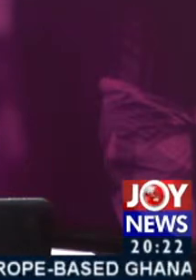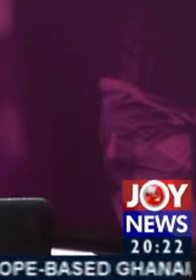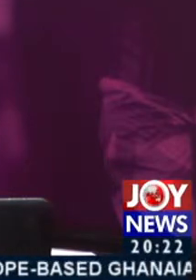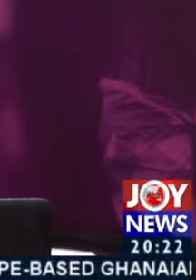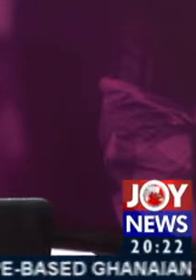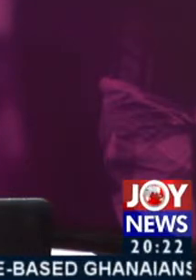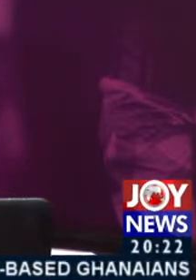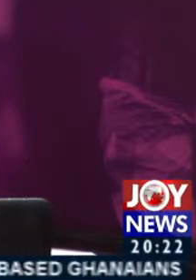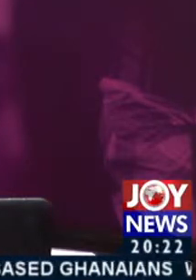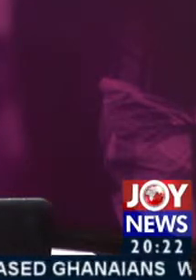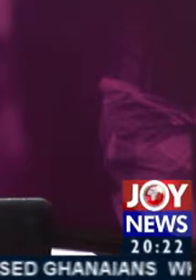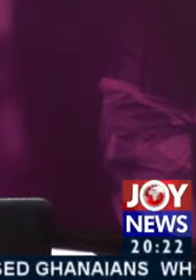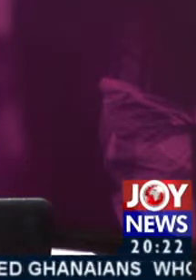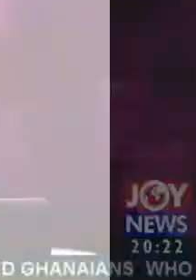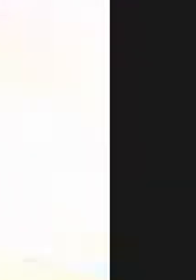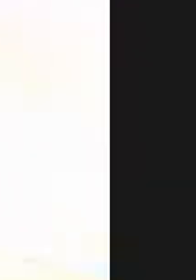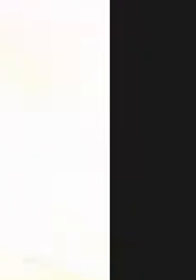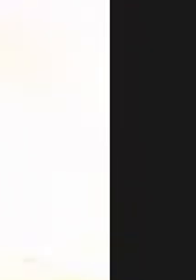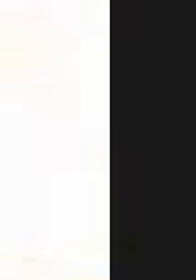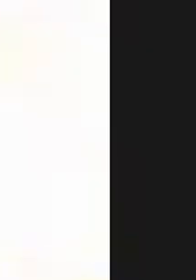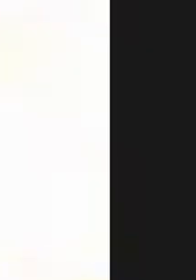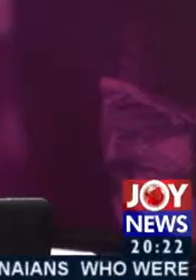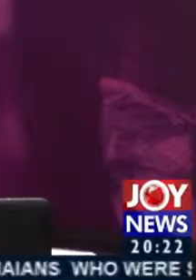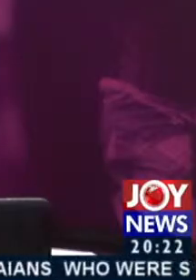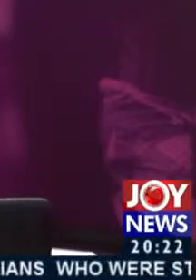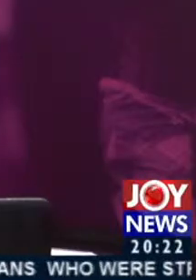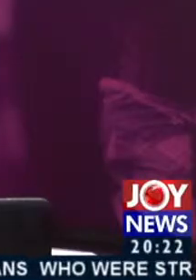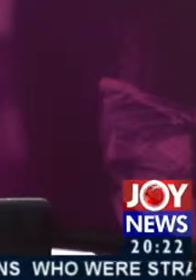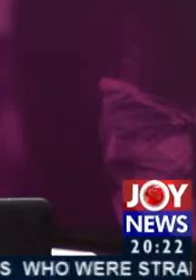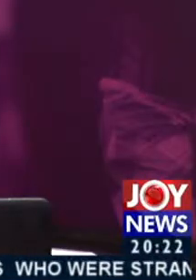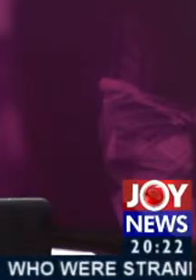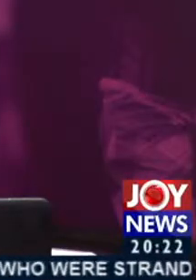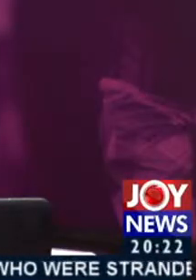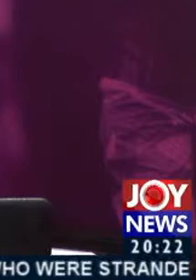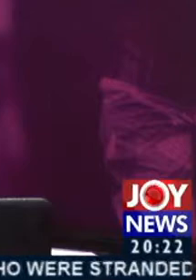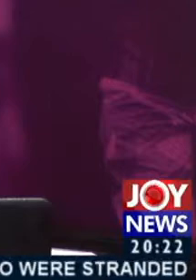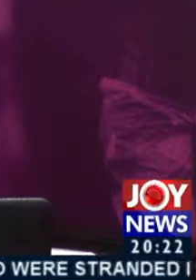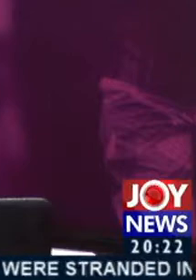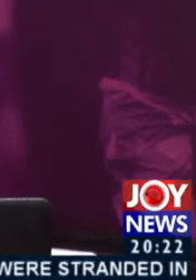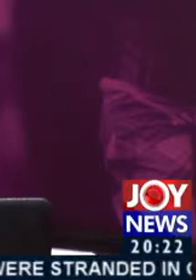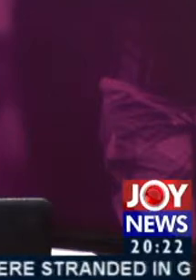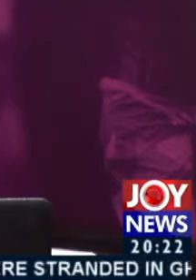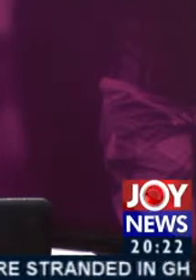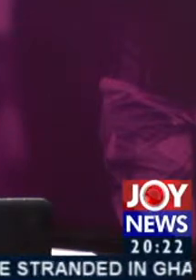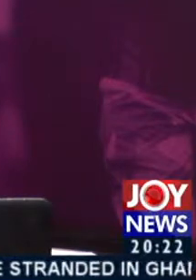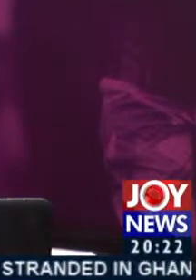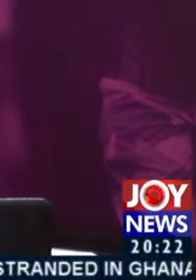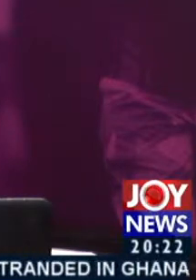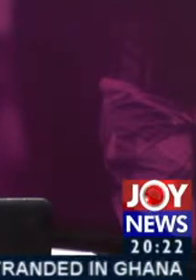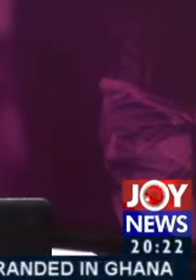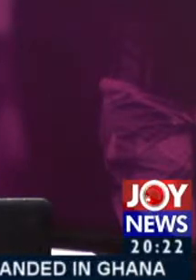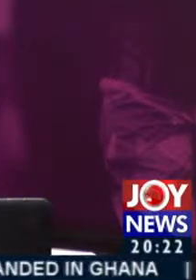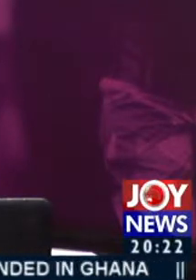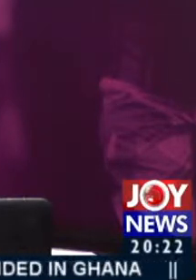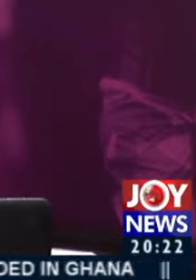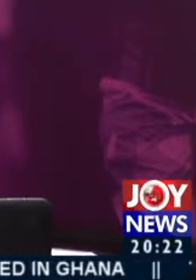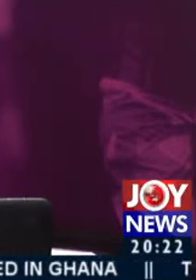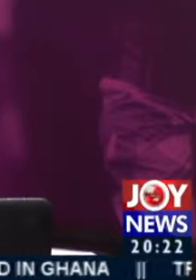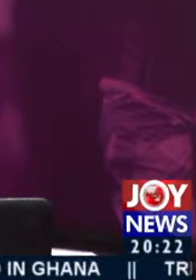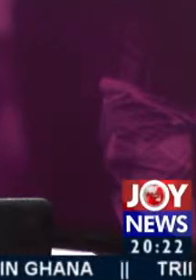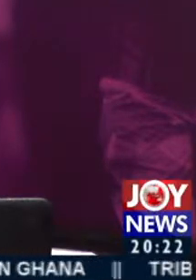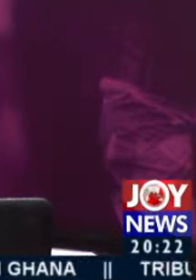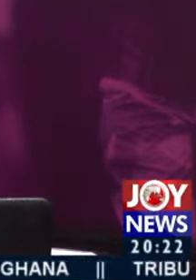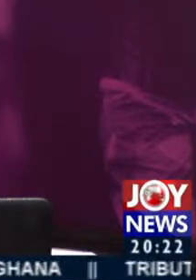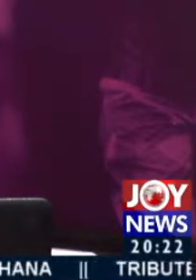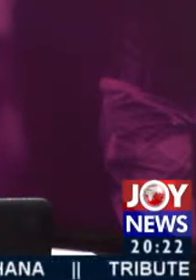Ghana Medical Association General Secretary, Dr. Patrick Abuaje is also with me here in the studio. And the Information Minister, Kujo Ponkuma, is also on hand